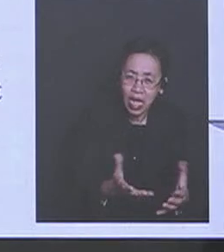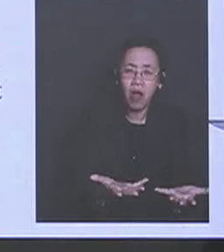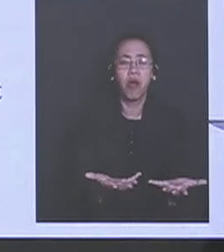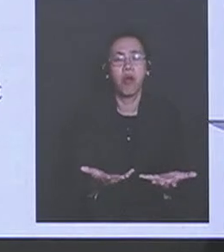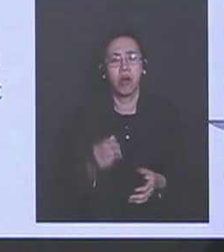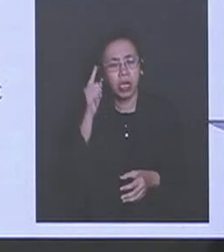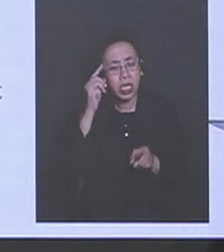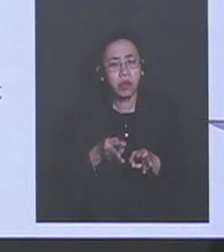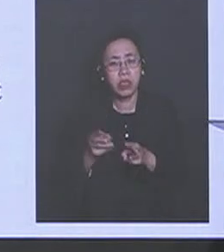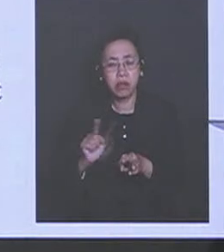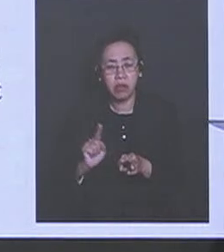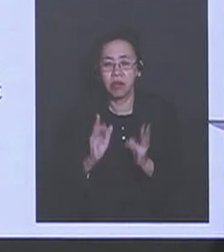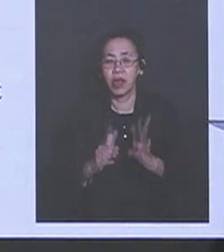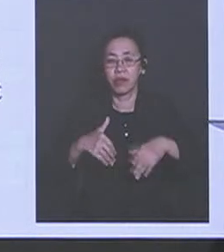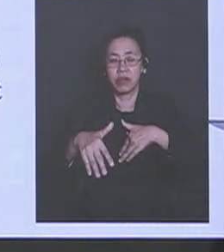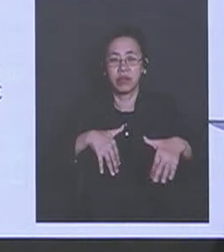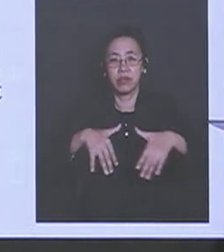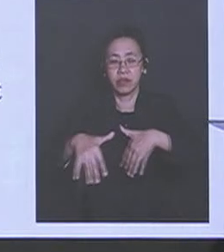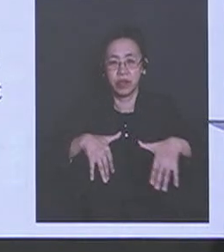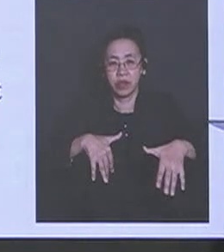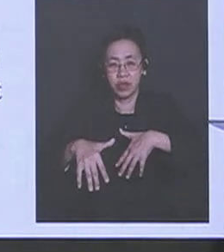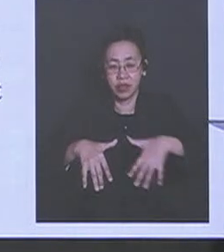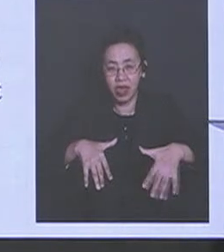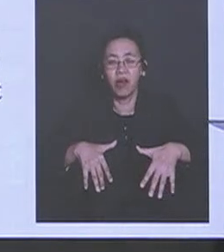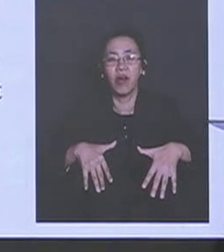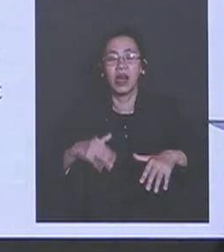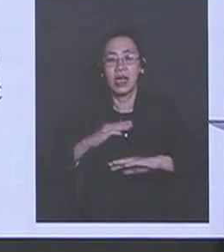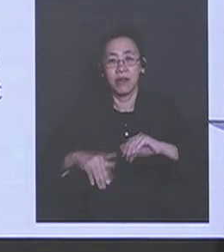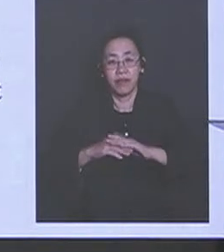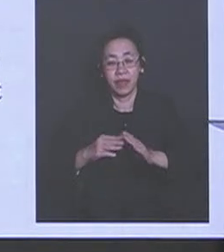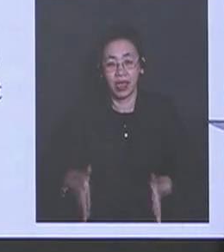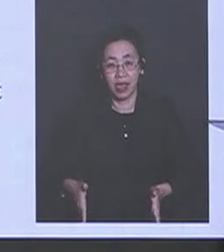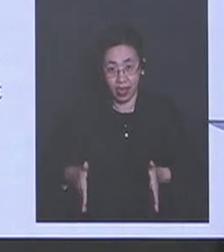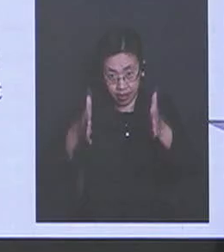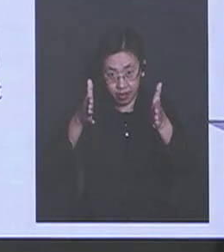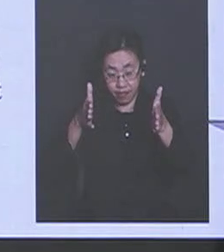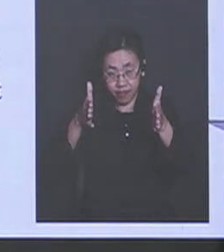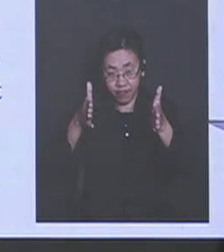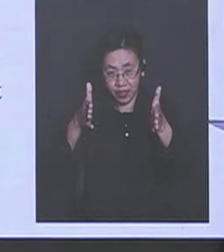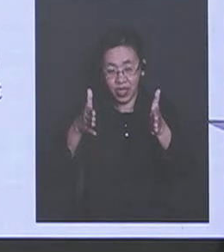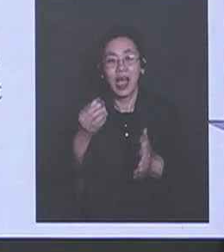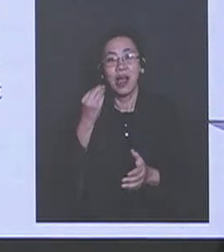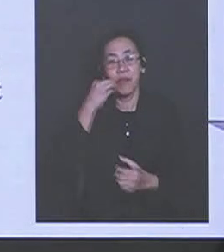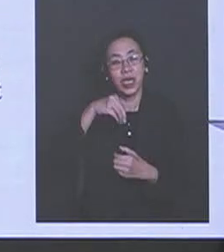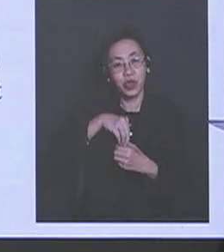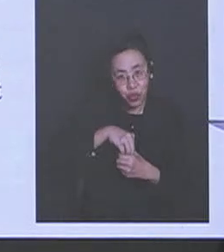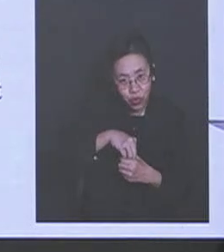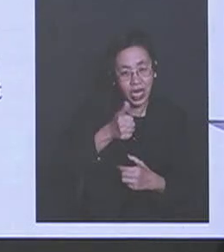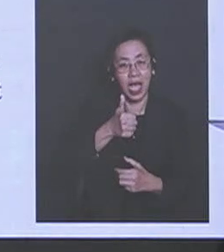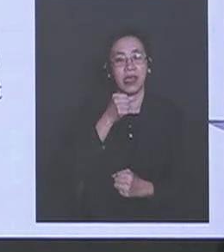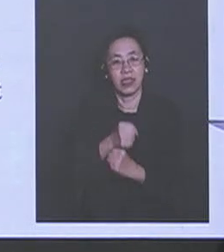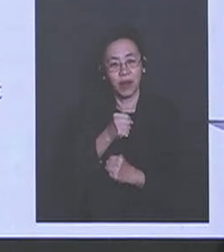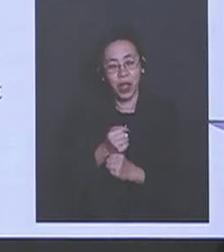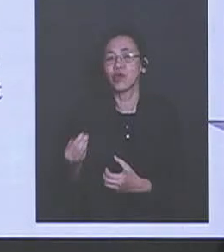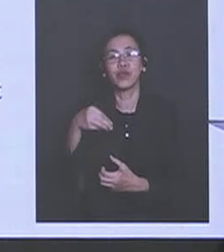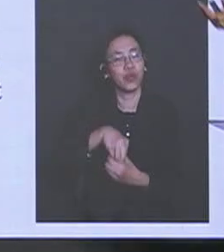these activities in the same structure, in the same neighborhood? Because what we found in New York is that people actually want to live in